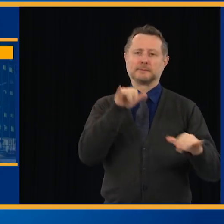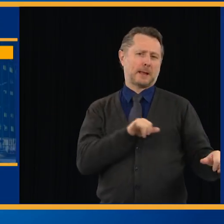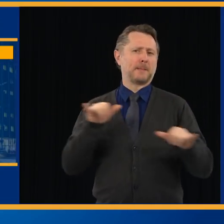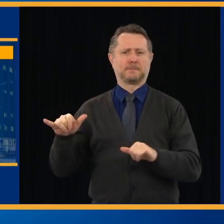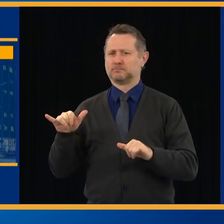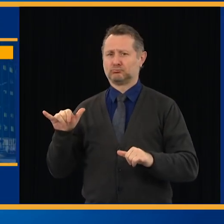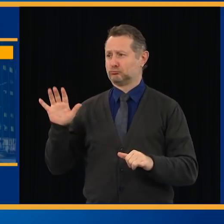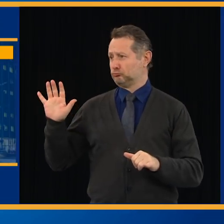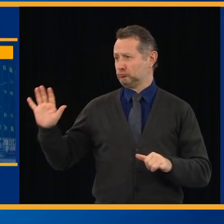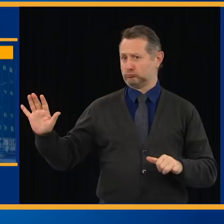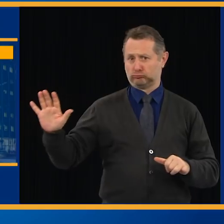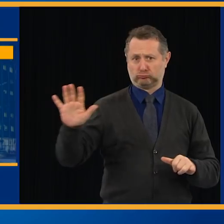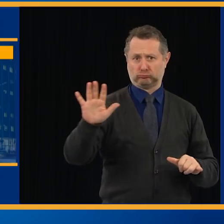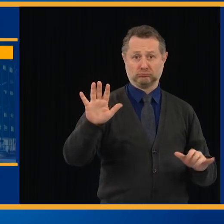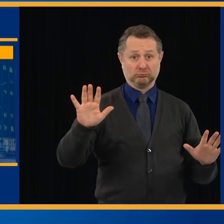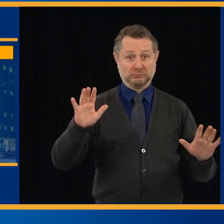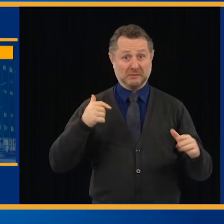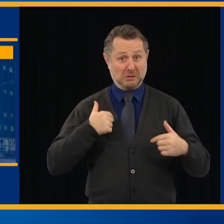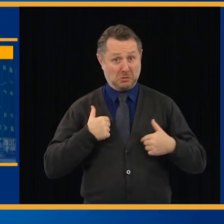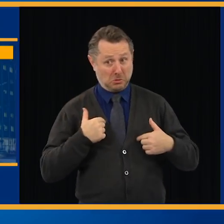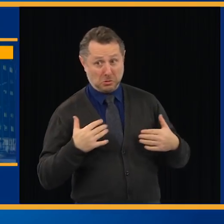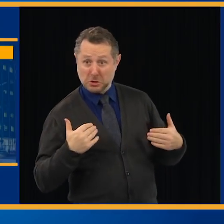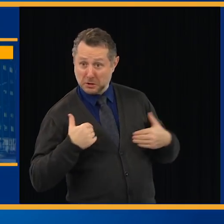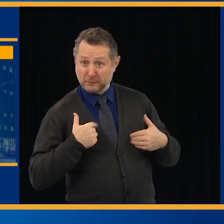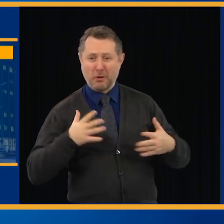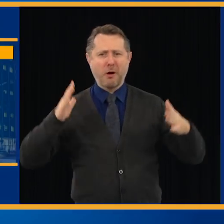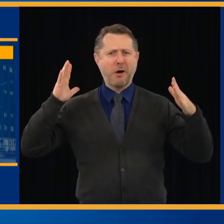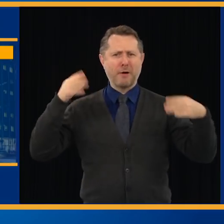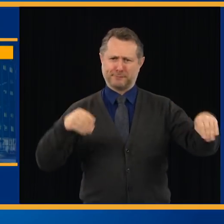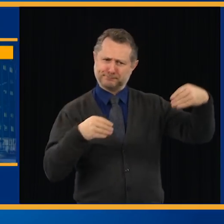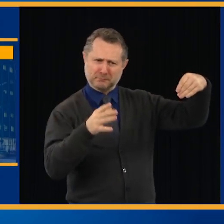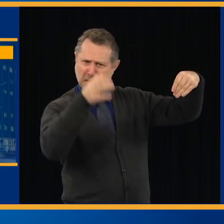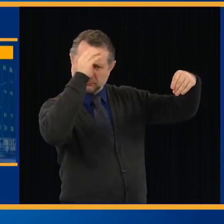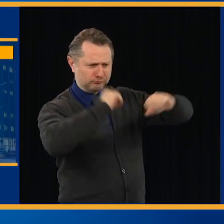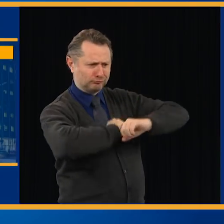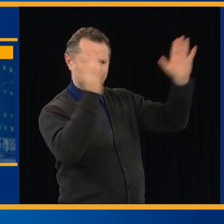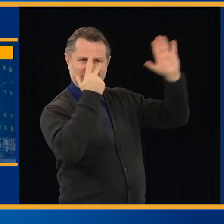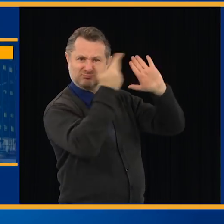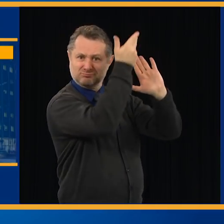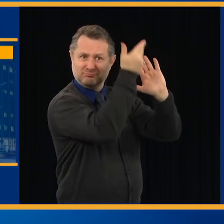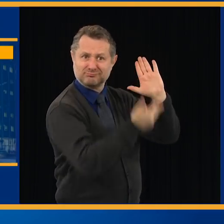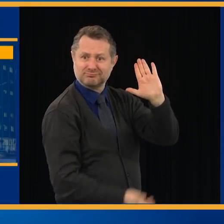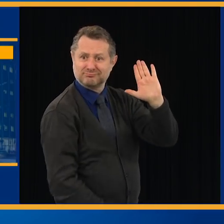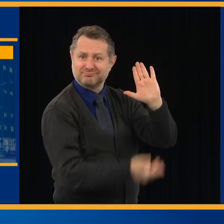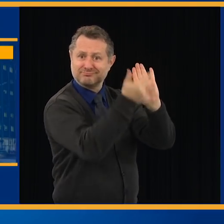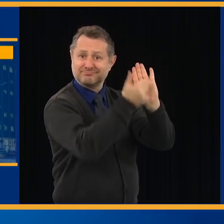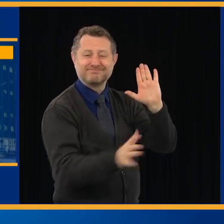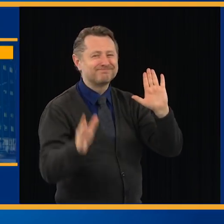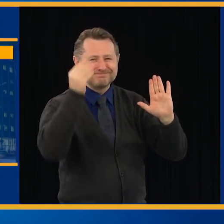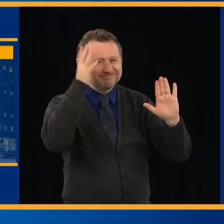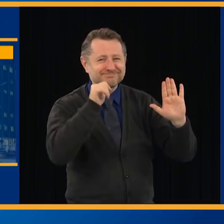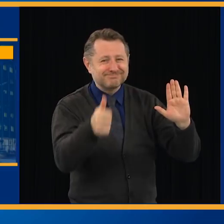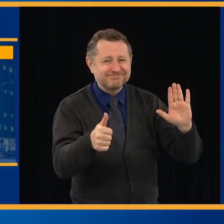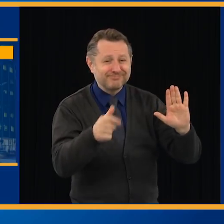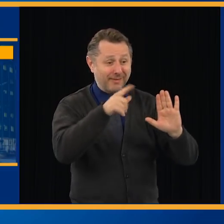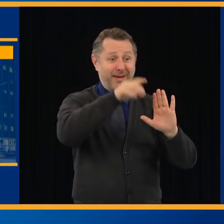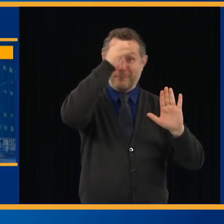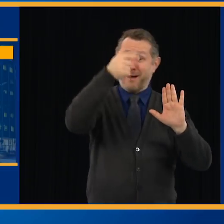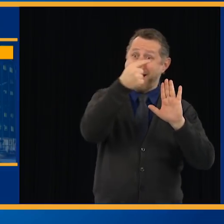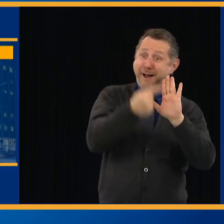a conceptual plan. We don't have an abstract plan, because there is no conceptual plan. There is no abstract